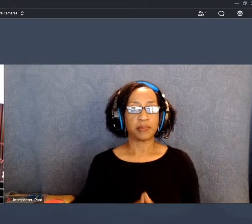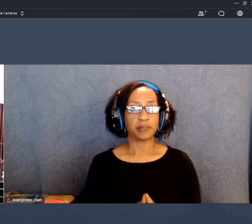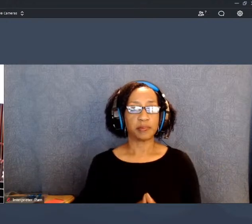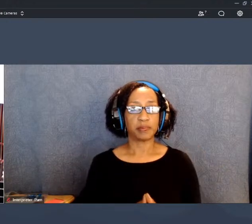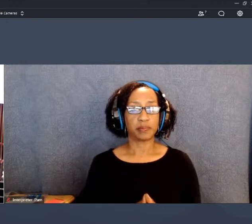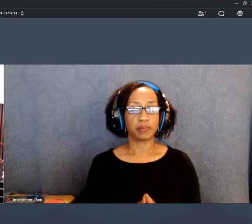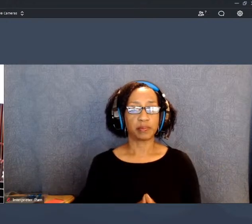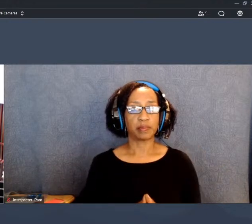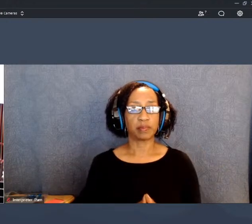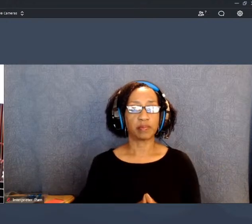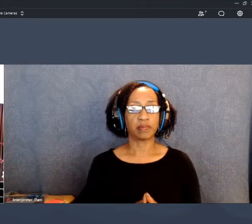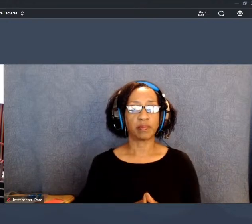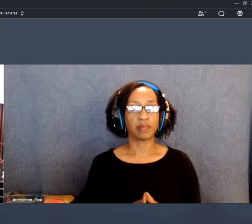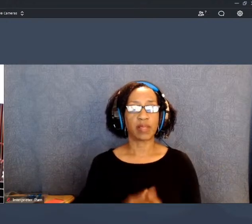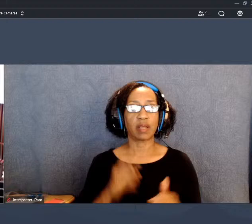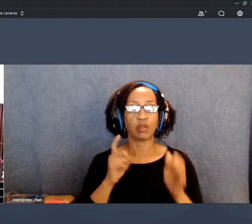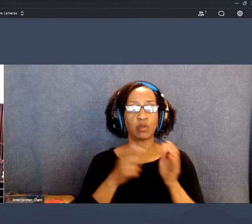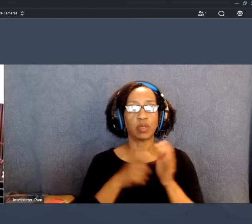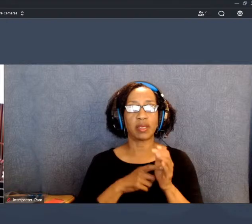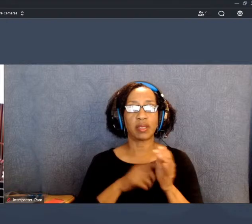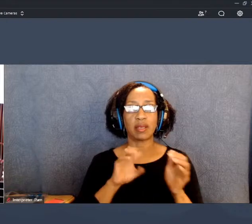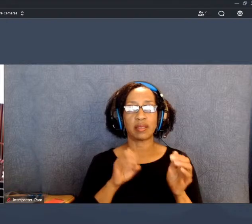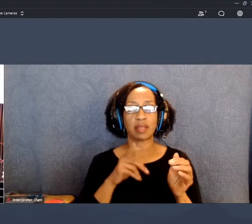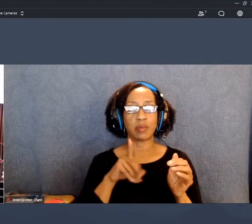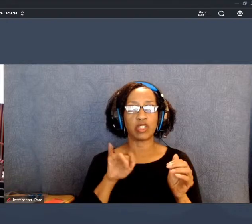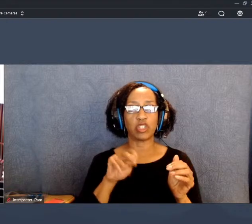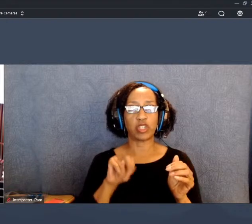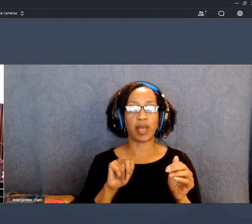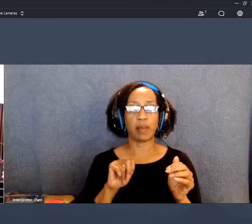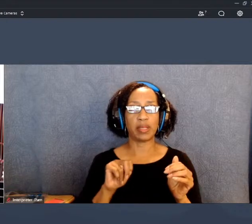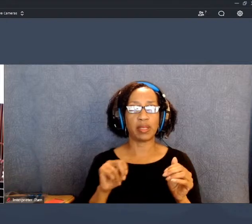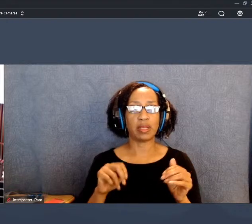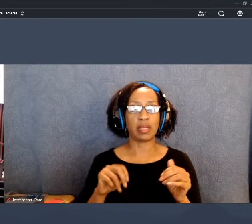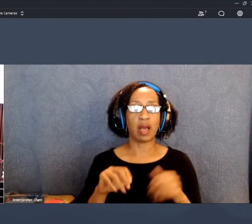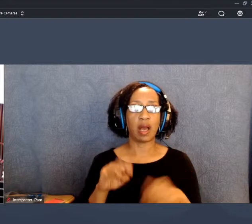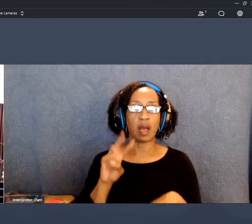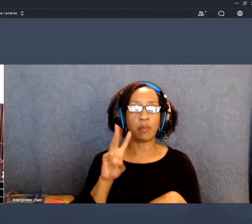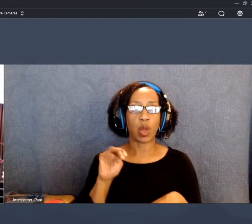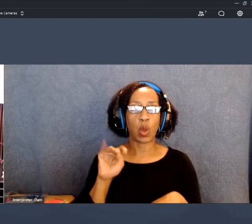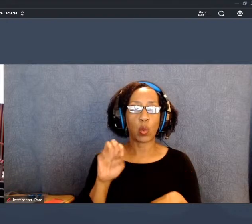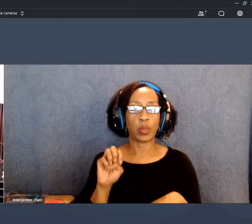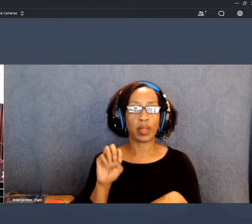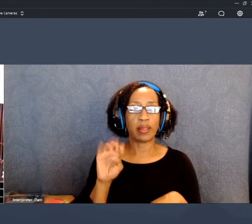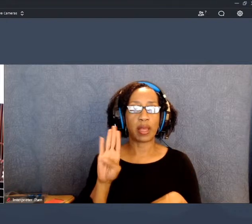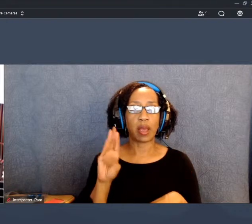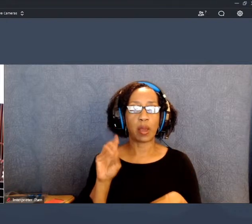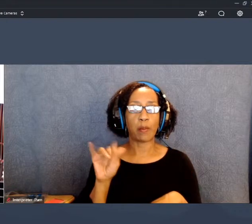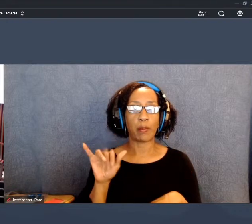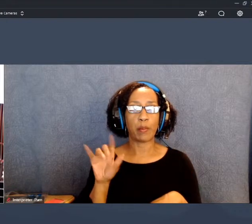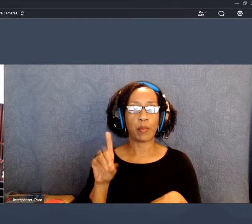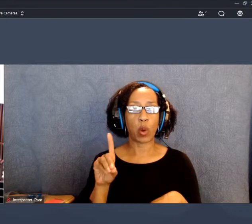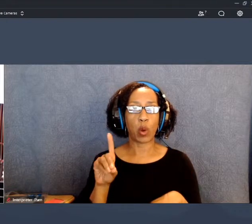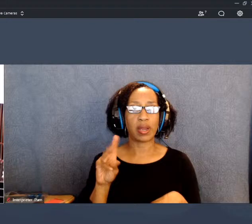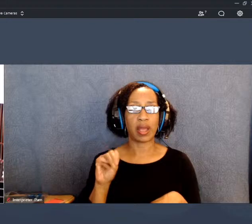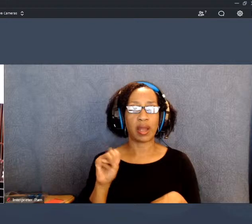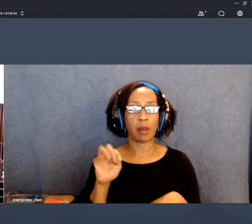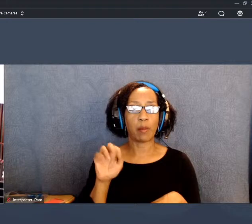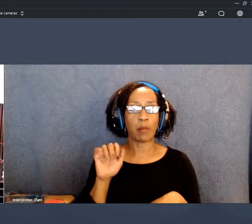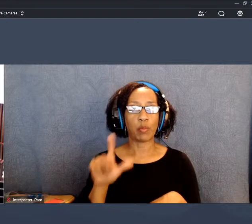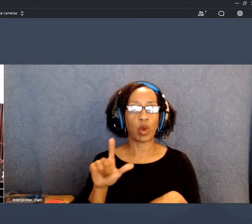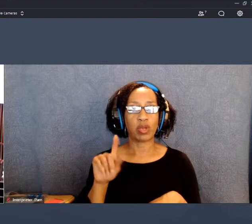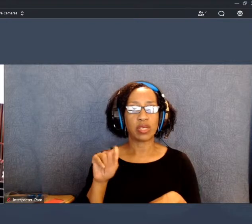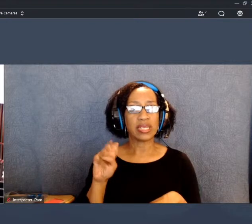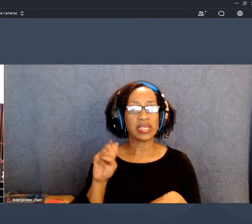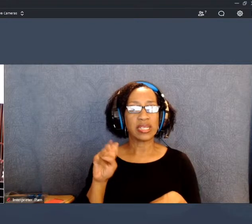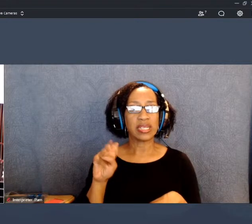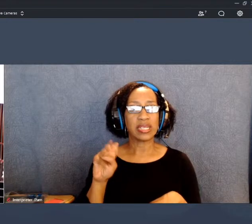I'd like to recognize our chaplain of the day, the Reverend Willie Boyd Jr., Senior Pastor at Martin Memorial Temple CME Church, invited by